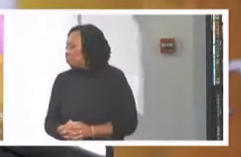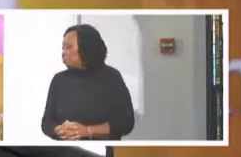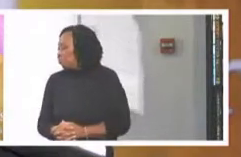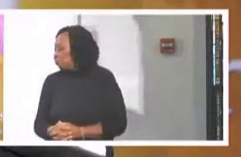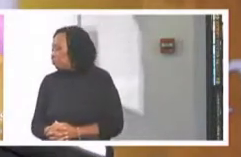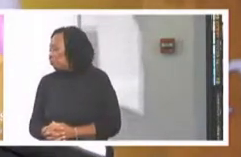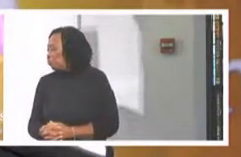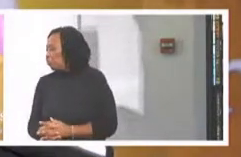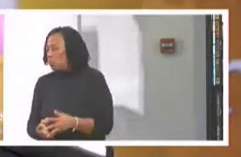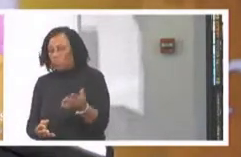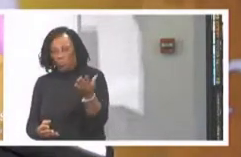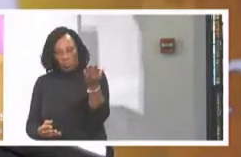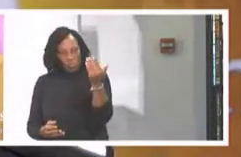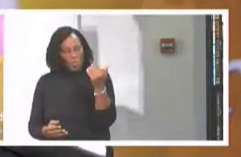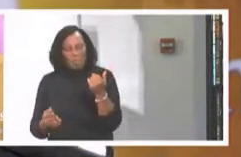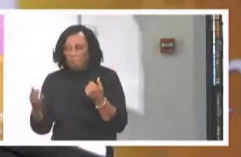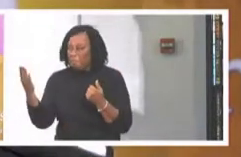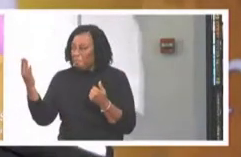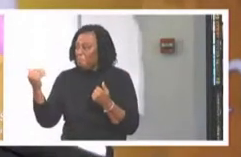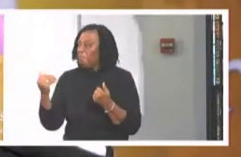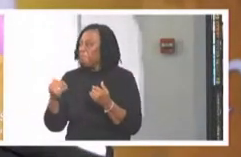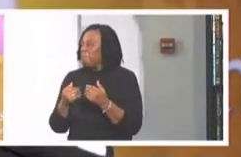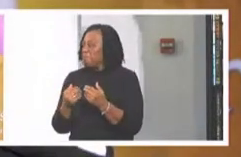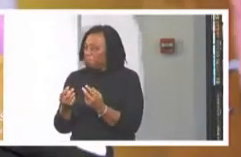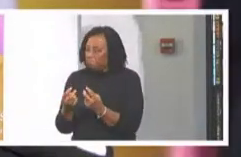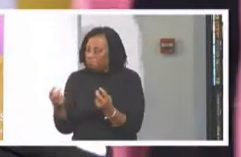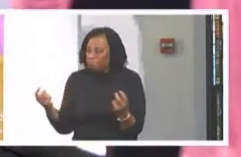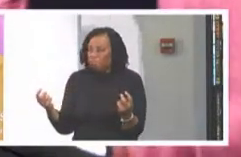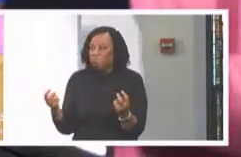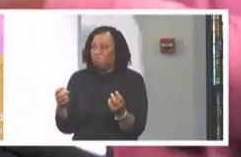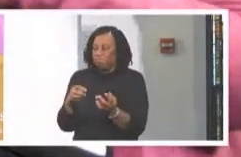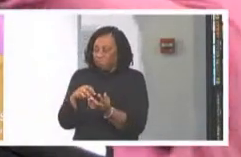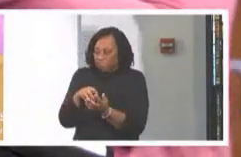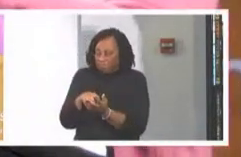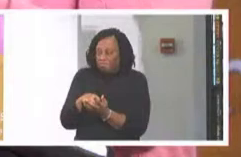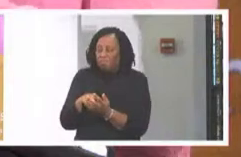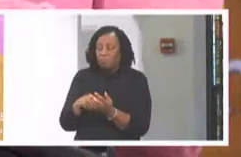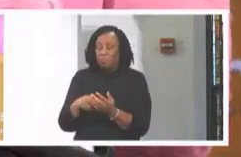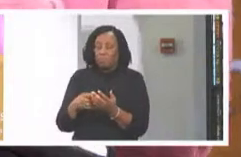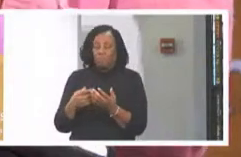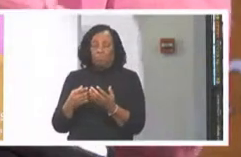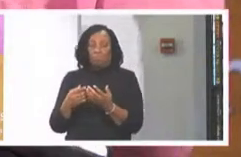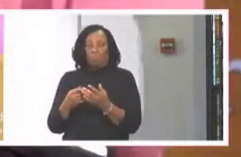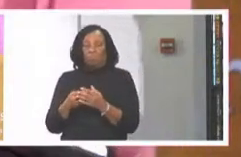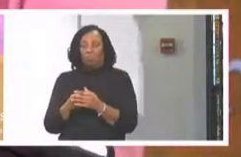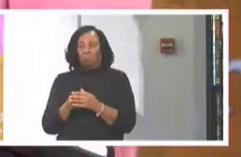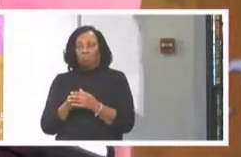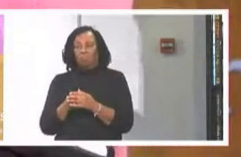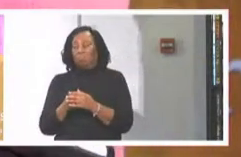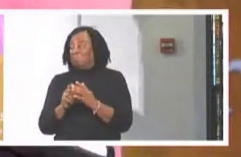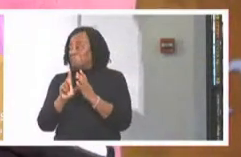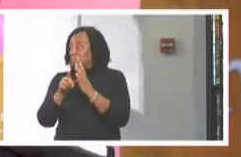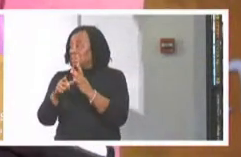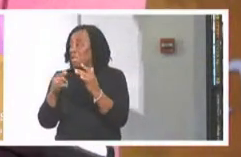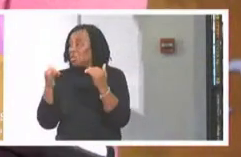Won't you come? You don't know what later on today is going to hold.